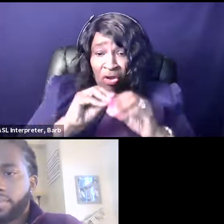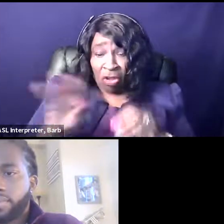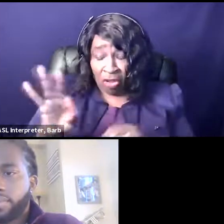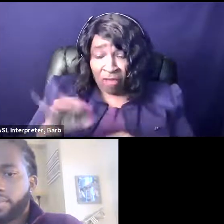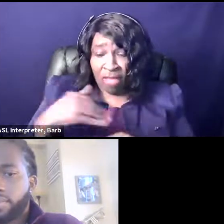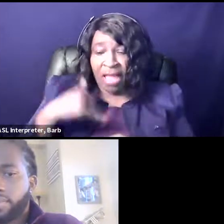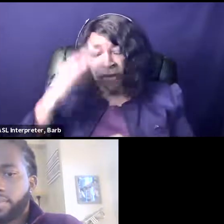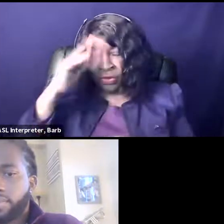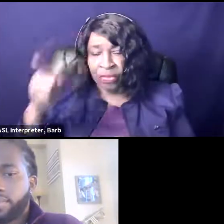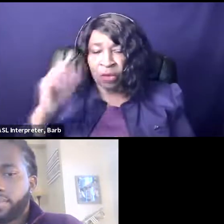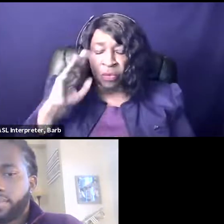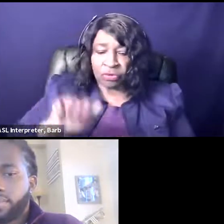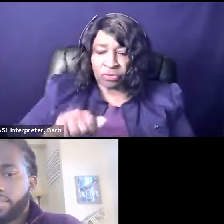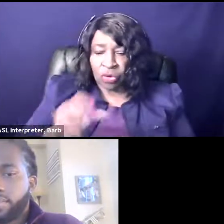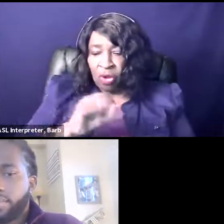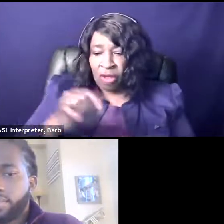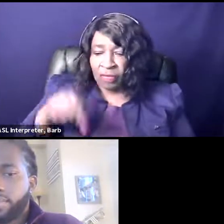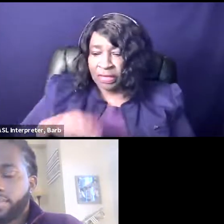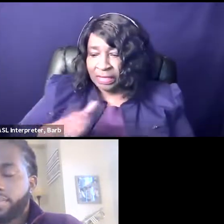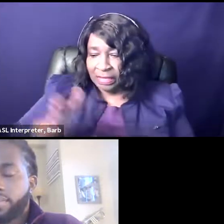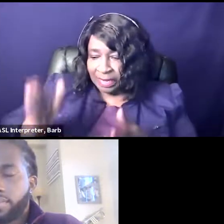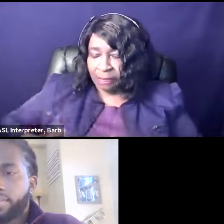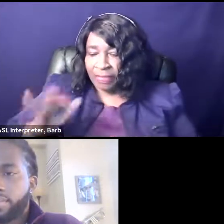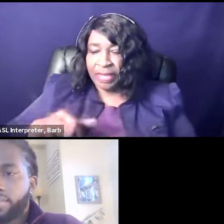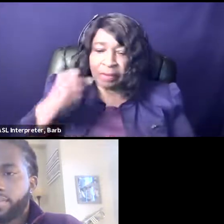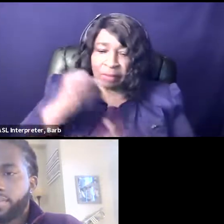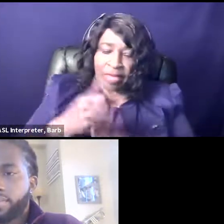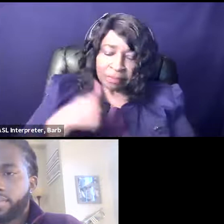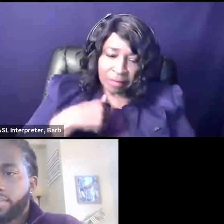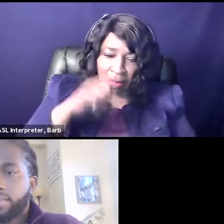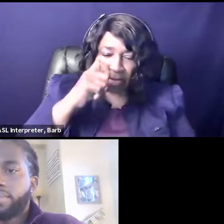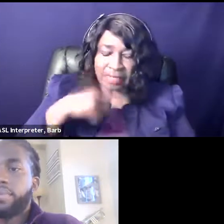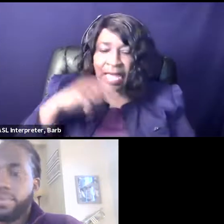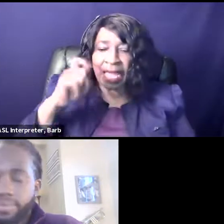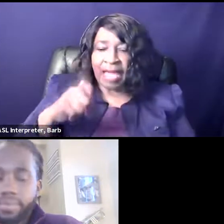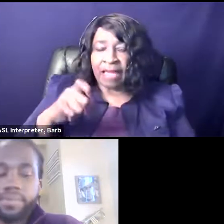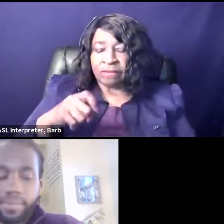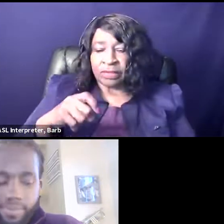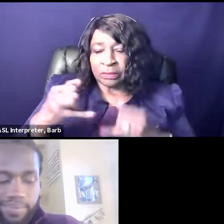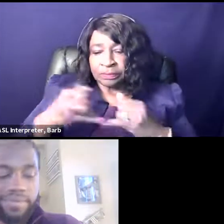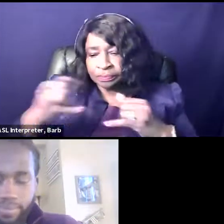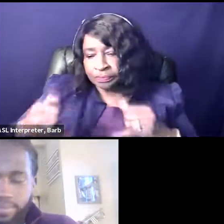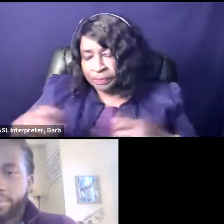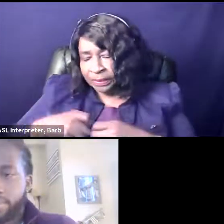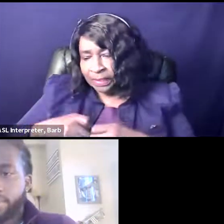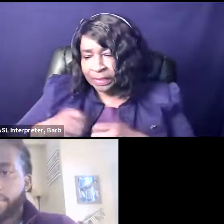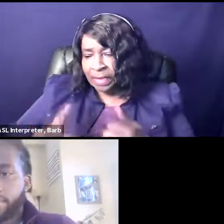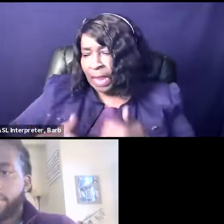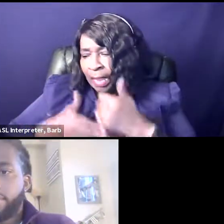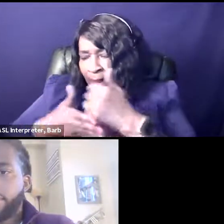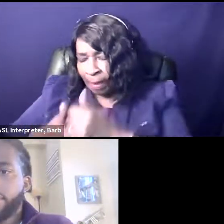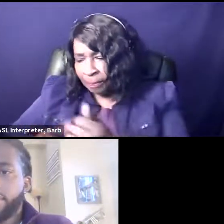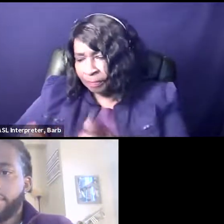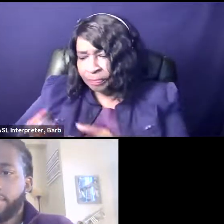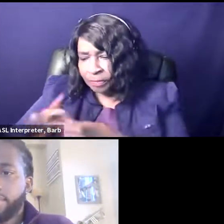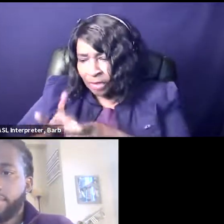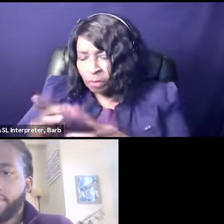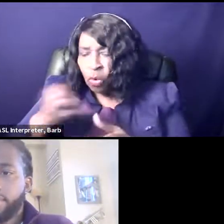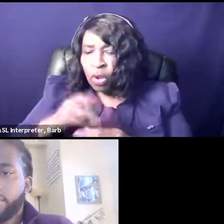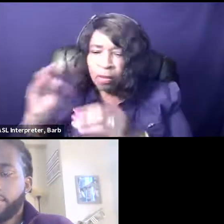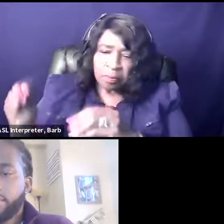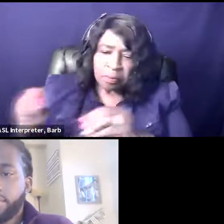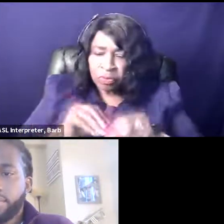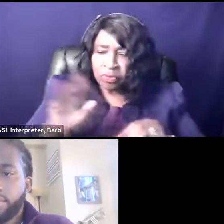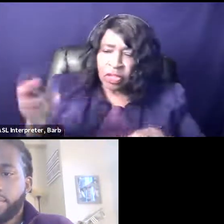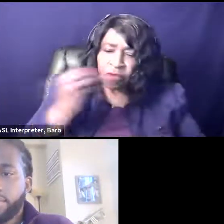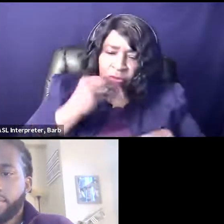off a neighbor. And that would impact me because I would either have to run an extension cord to them, or I would have to store their groceries in my